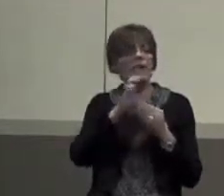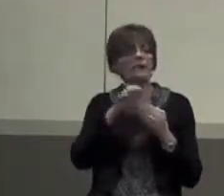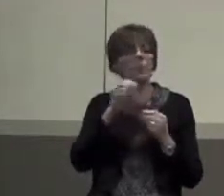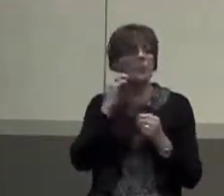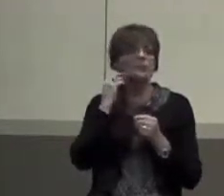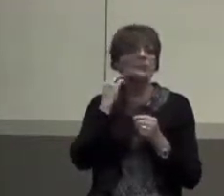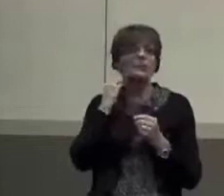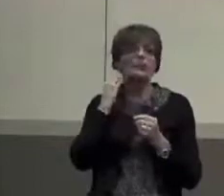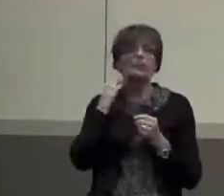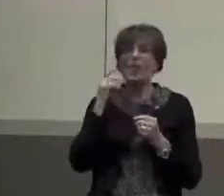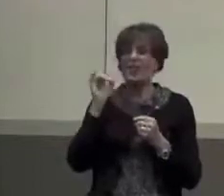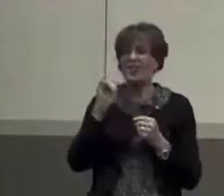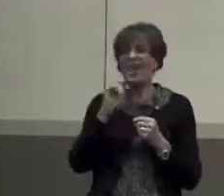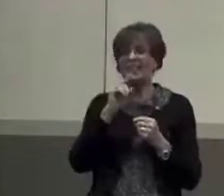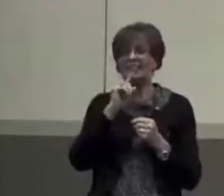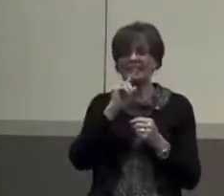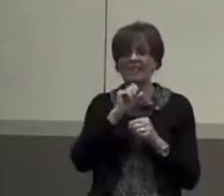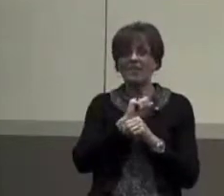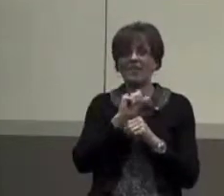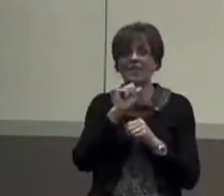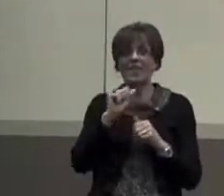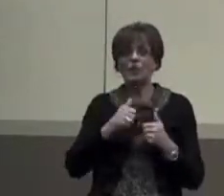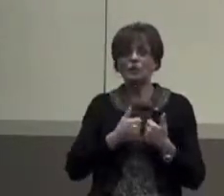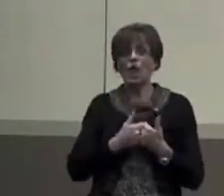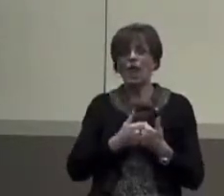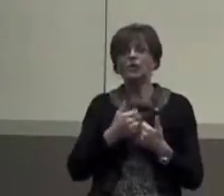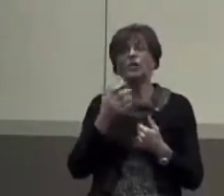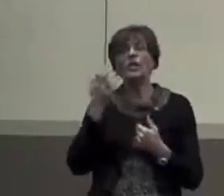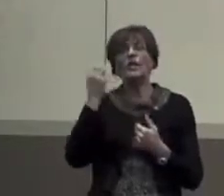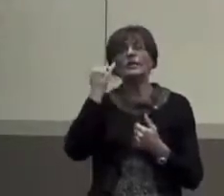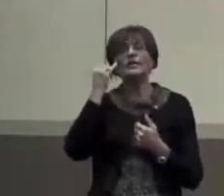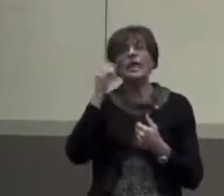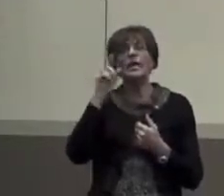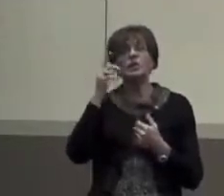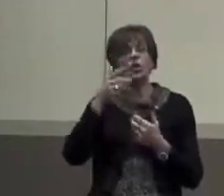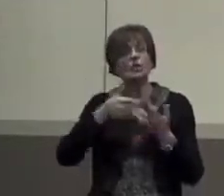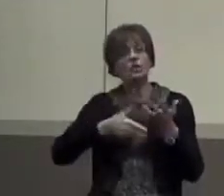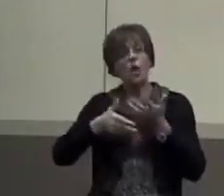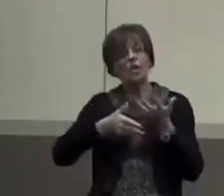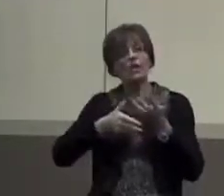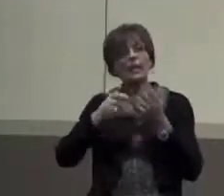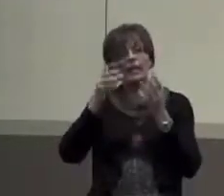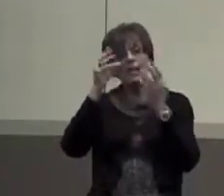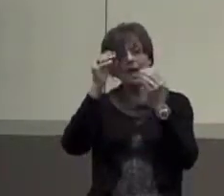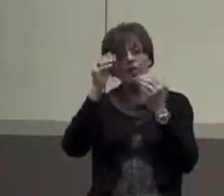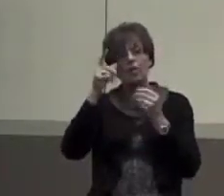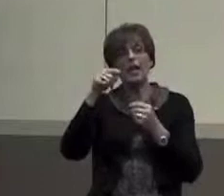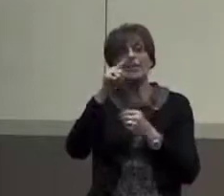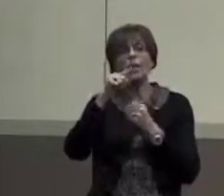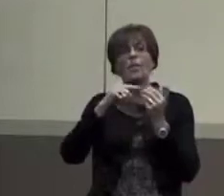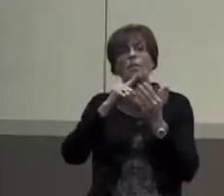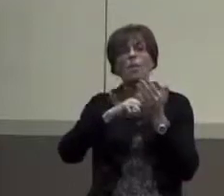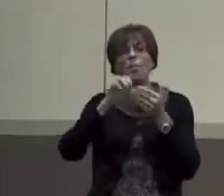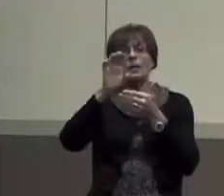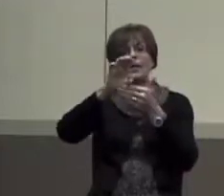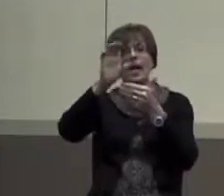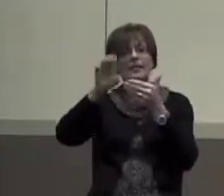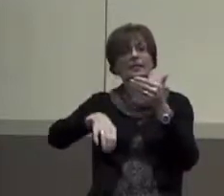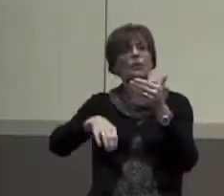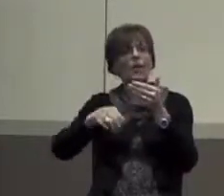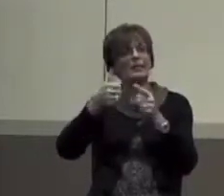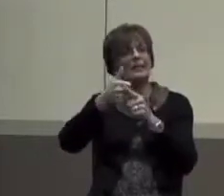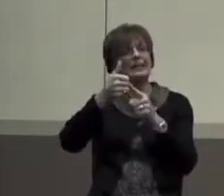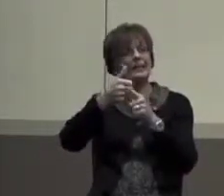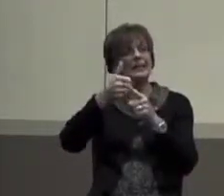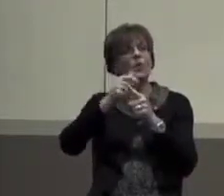That's definitely a challenge. So probably it's just talking with them and educating them about what consequences really are, that it's